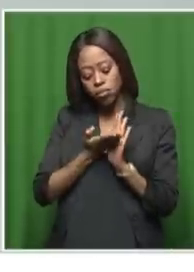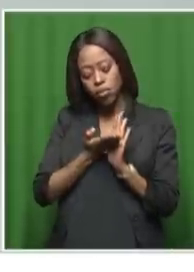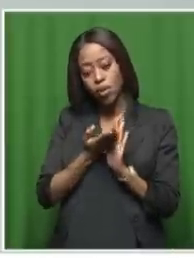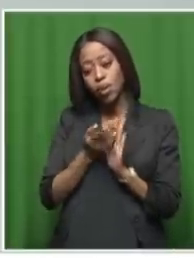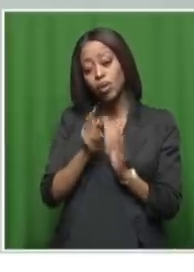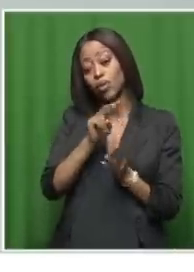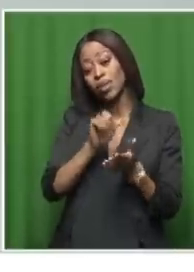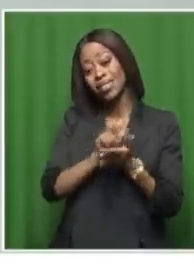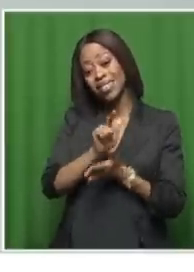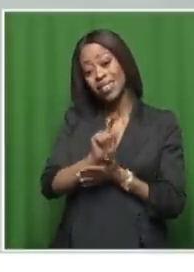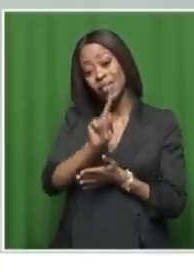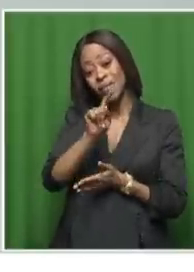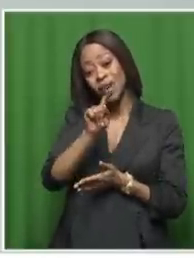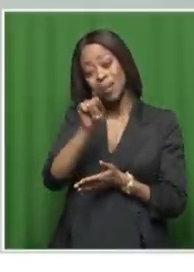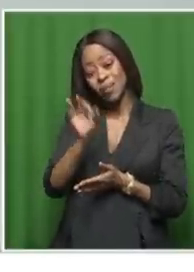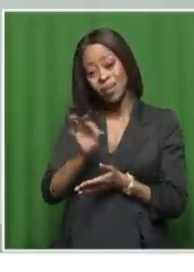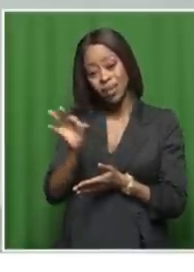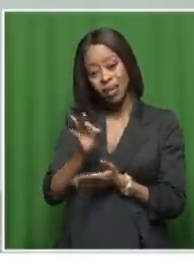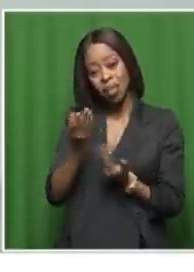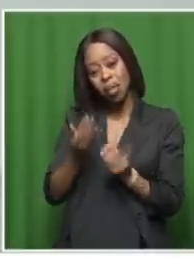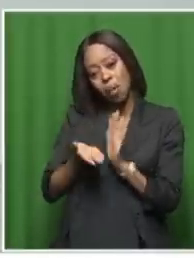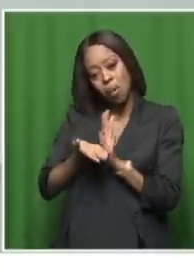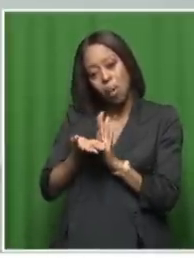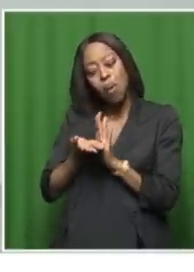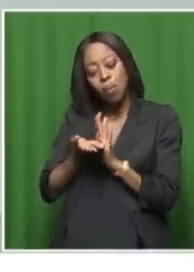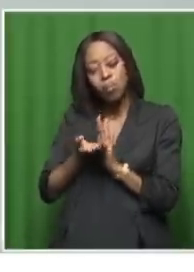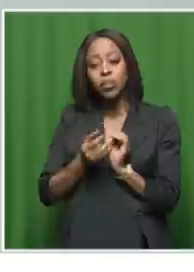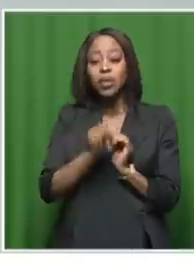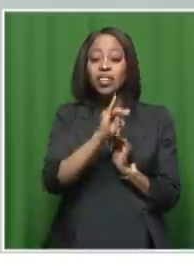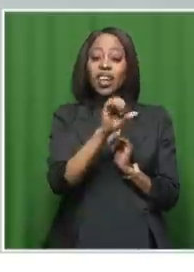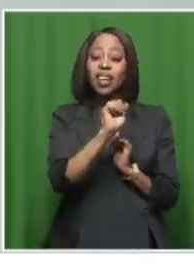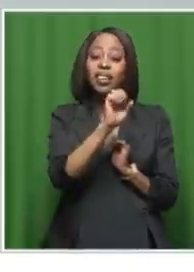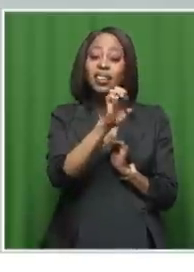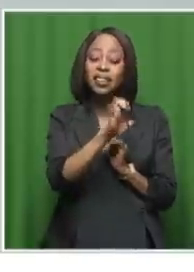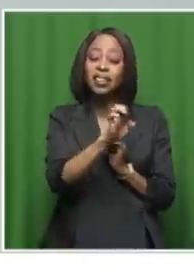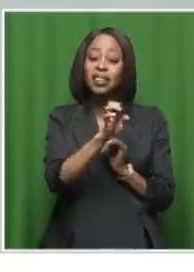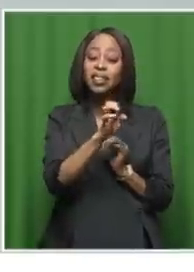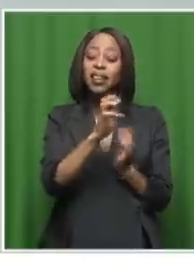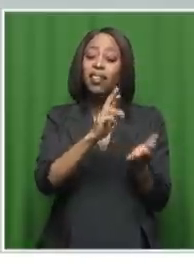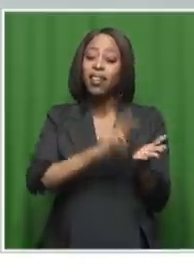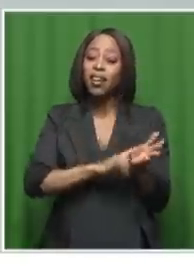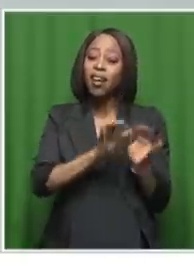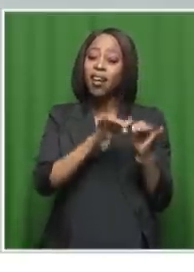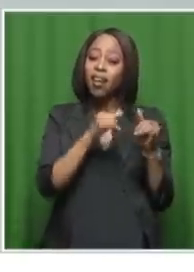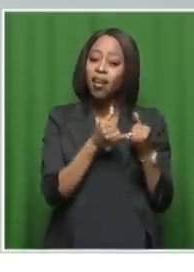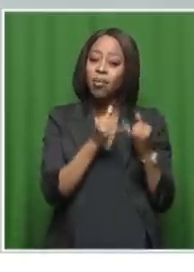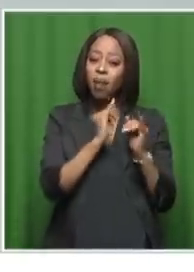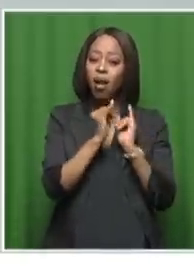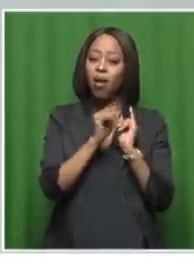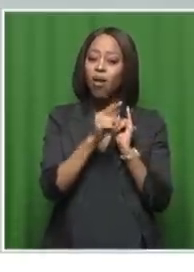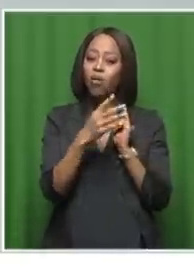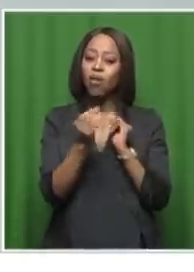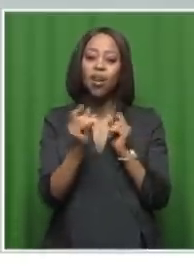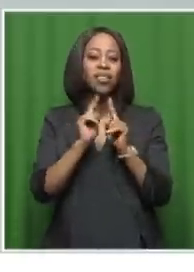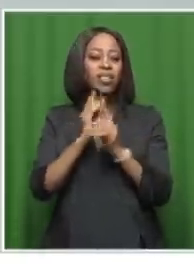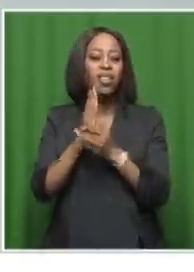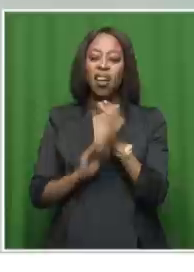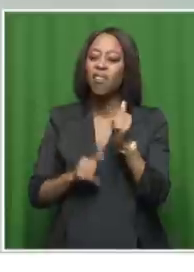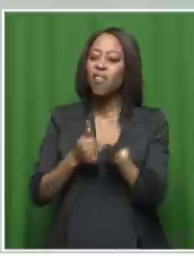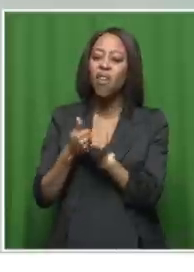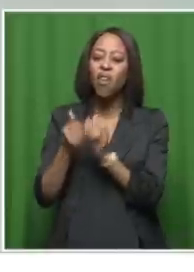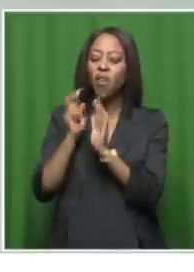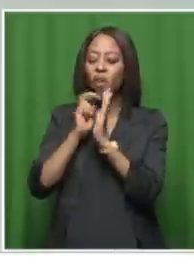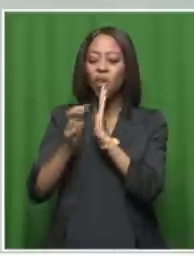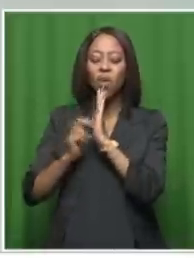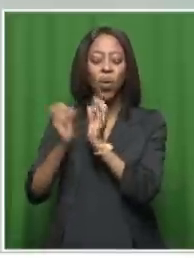in 2017. About half of the JSE listed entities are between level 5 and non-compliant.